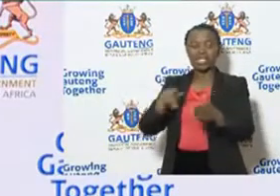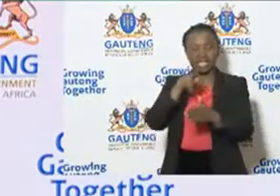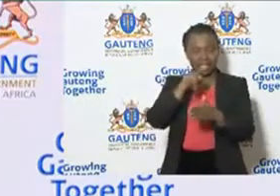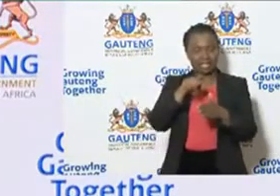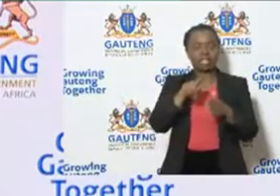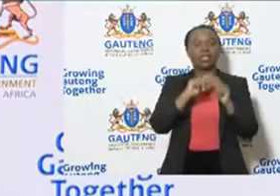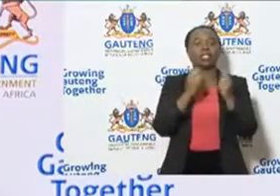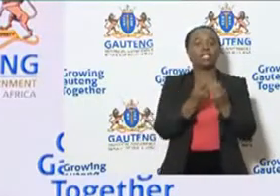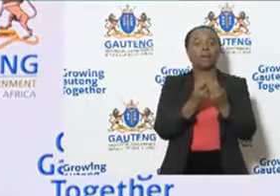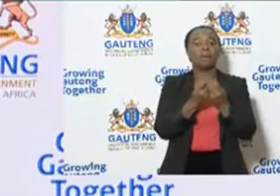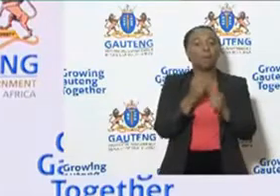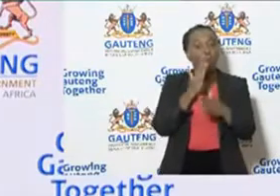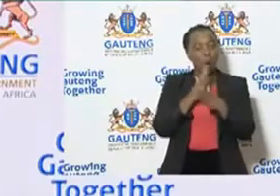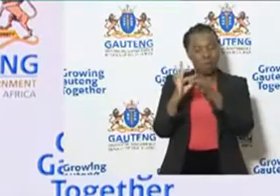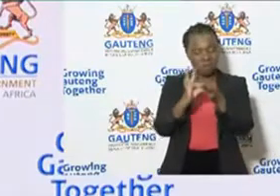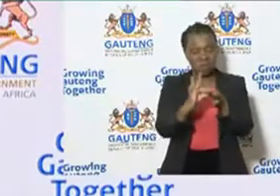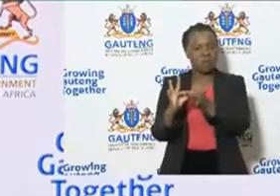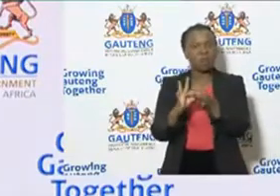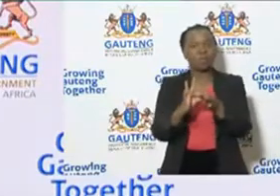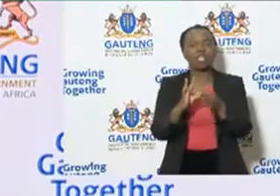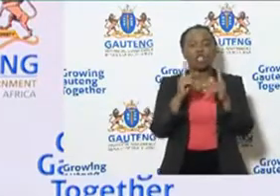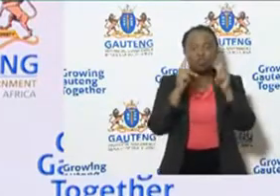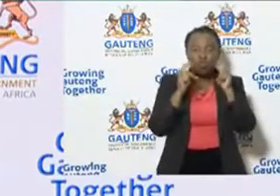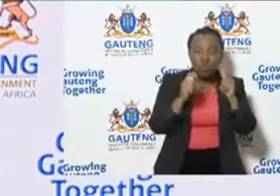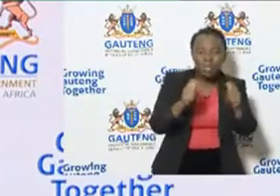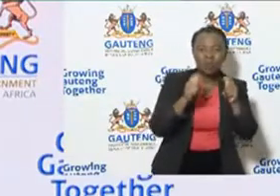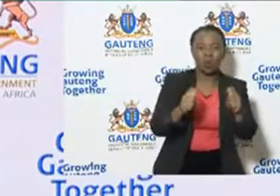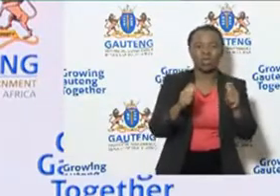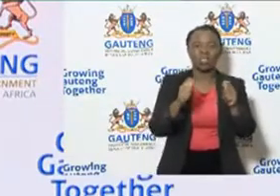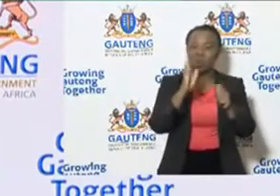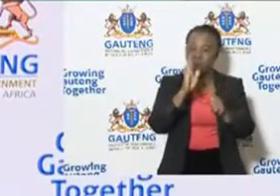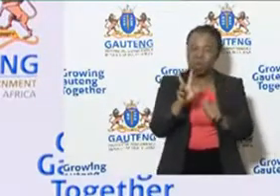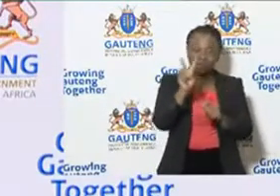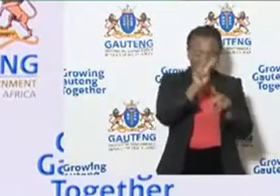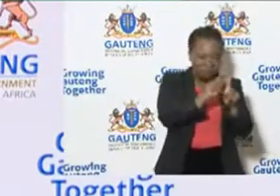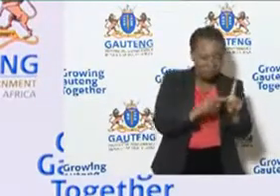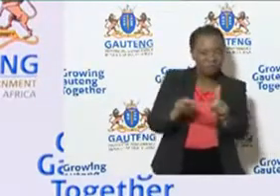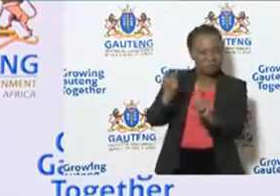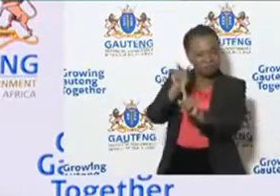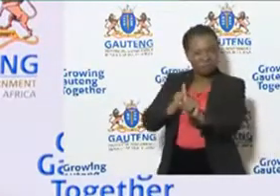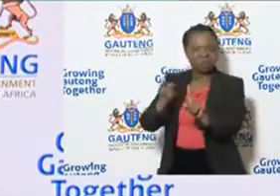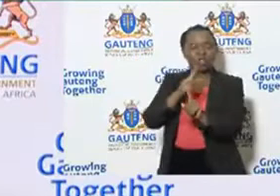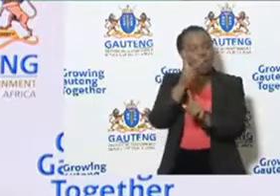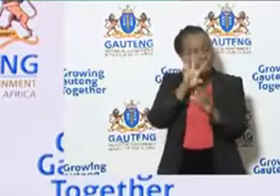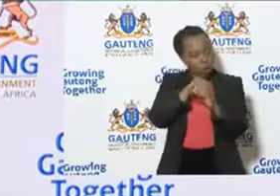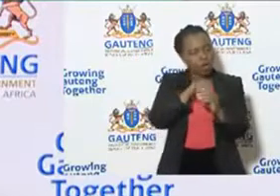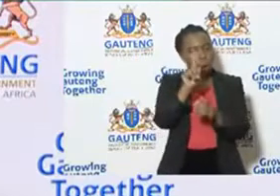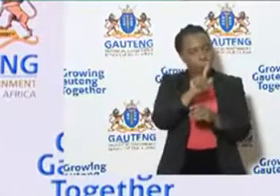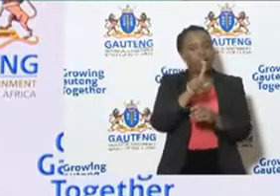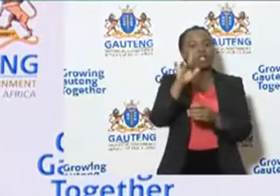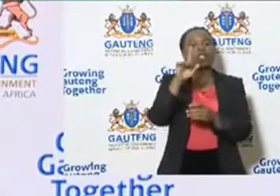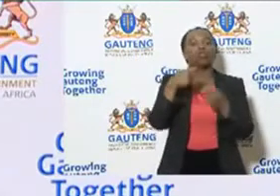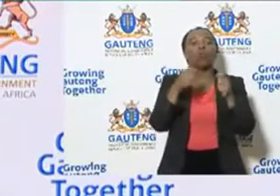every transport node in that ward is also monitored, as I said, including shopping